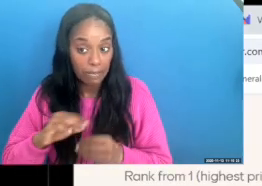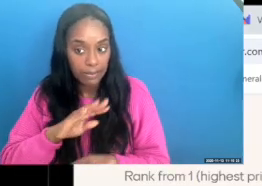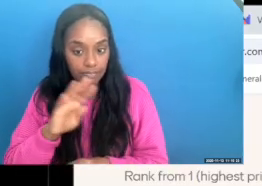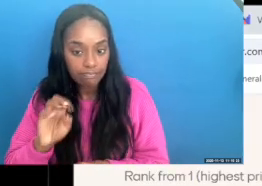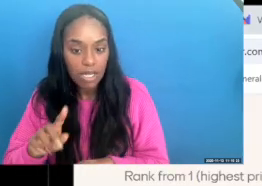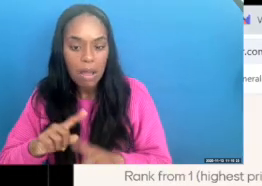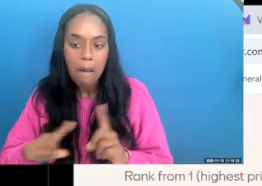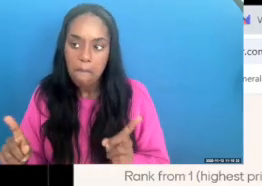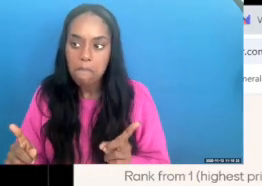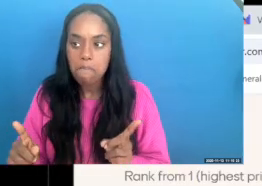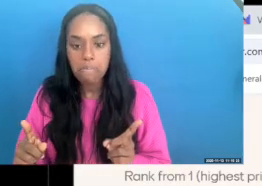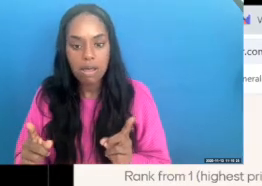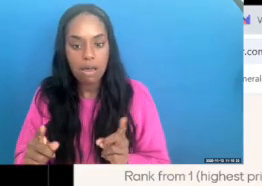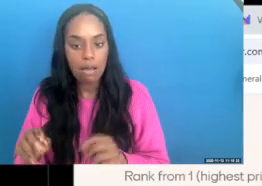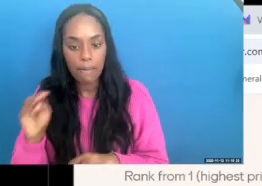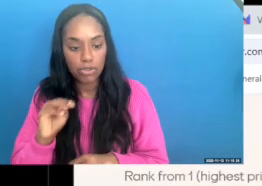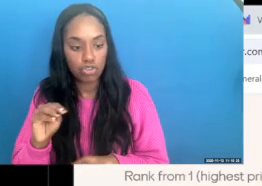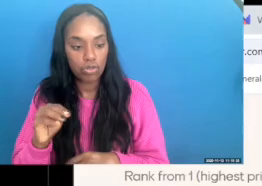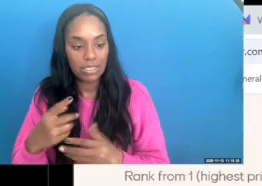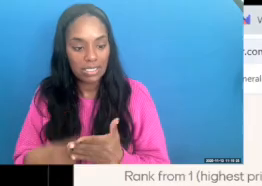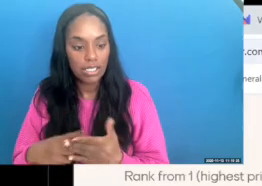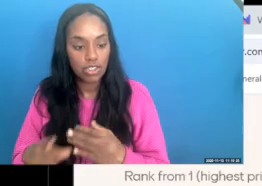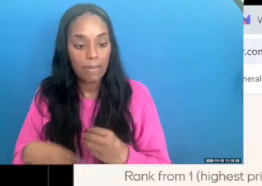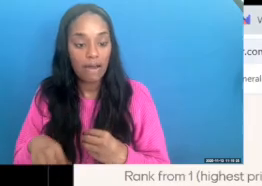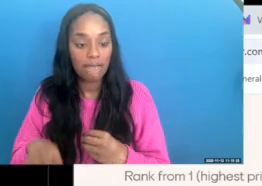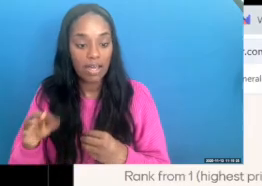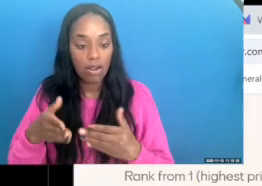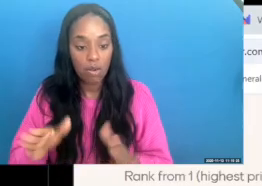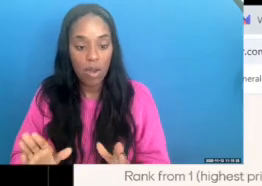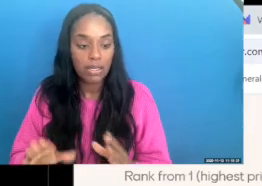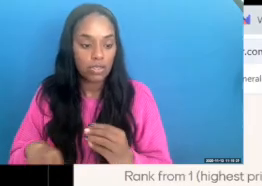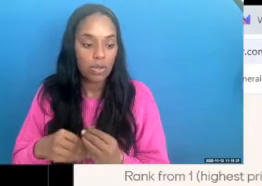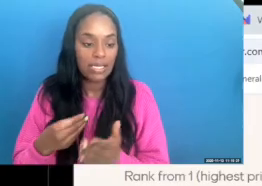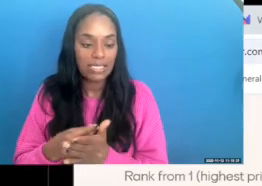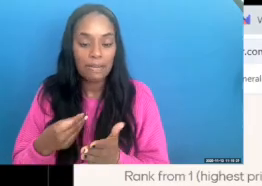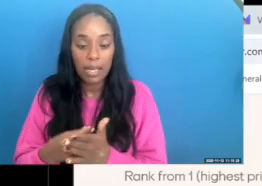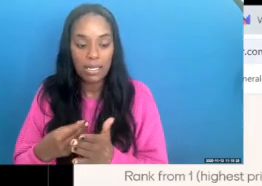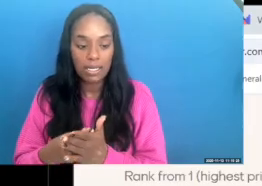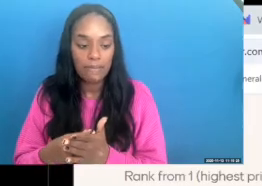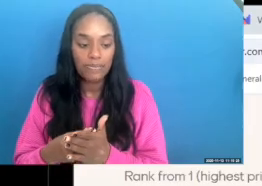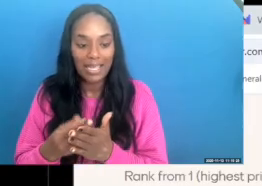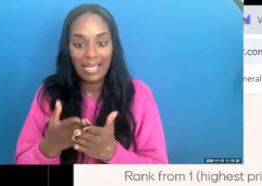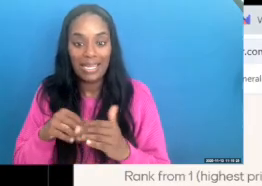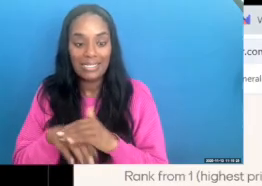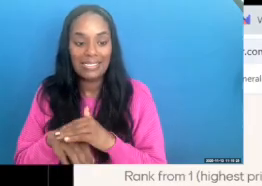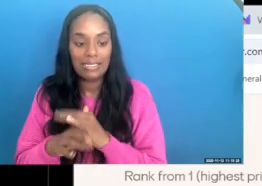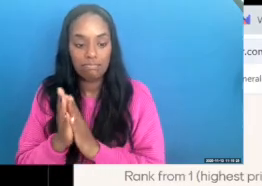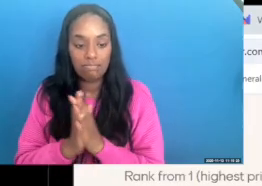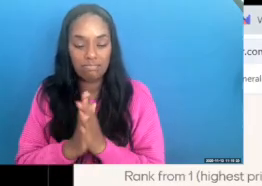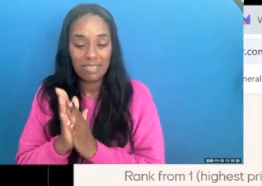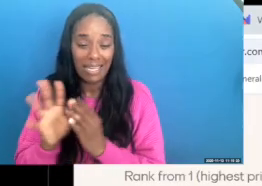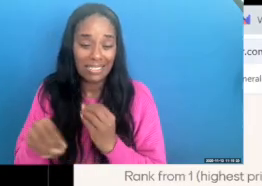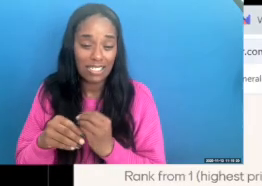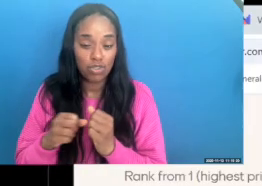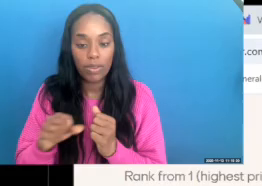that. I don't know that we would say that's the number, but we do think having a mature discussion about finding a way to put some amount of money